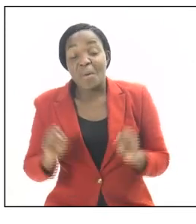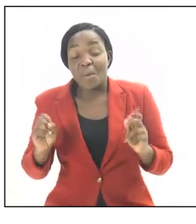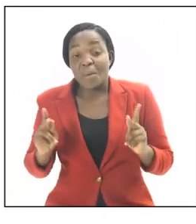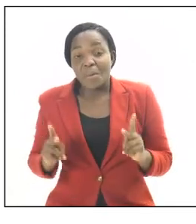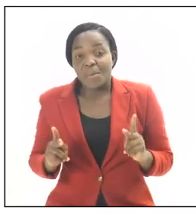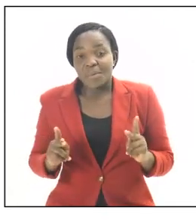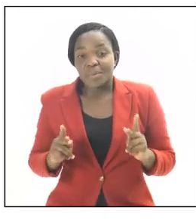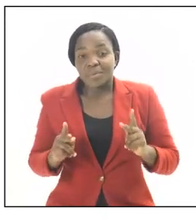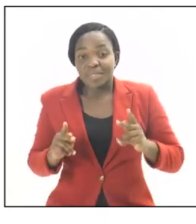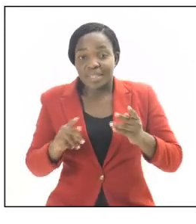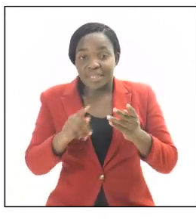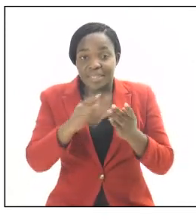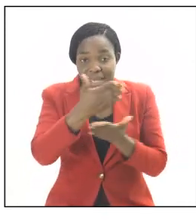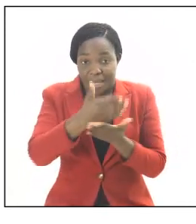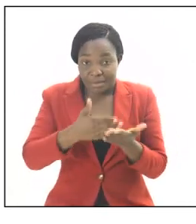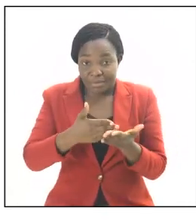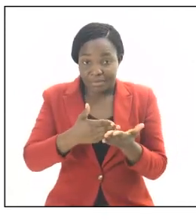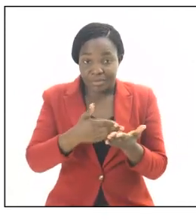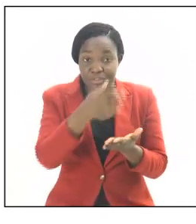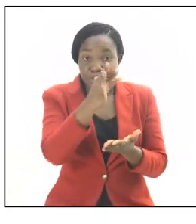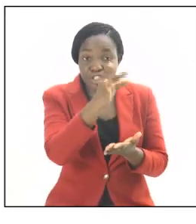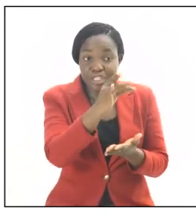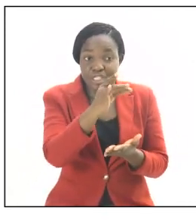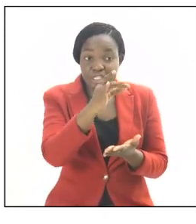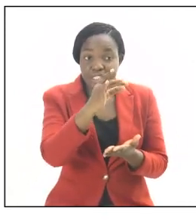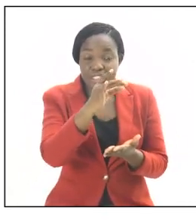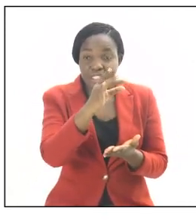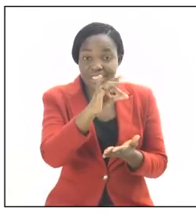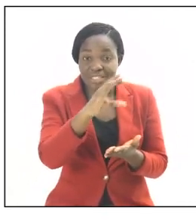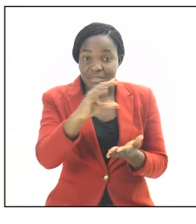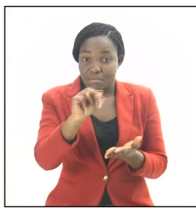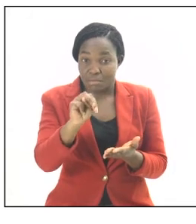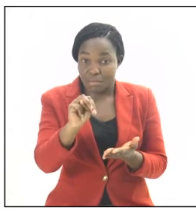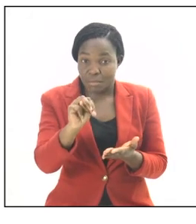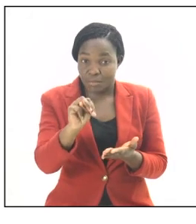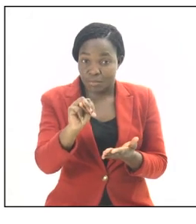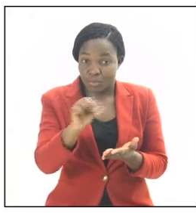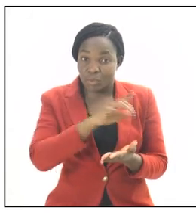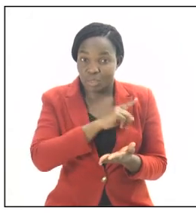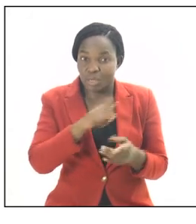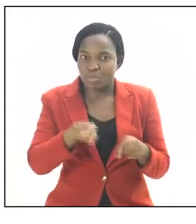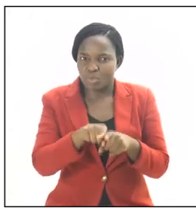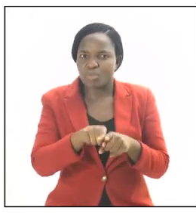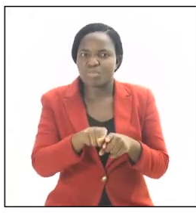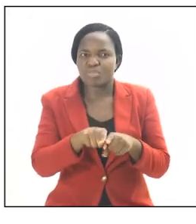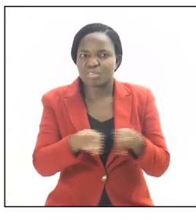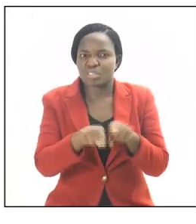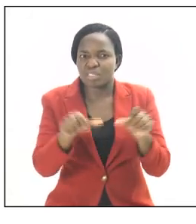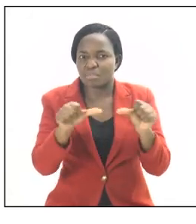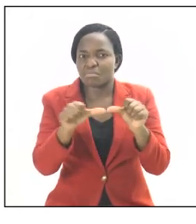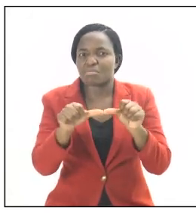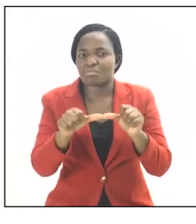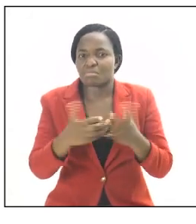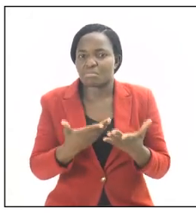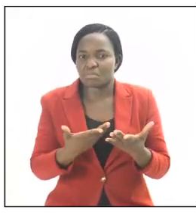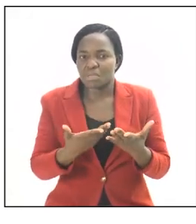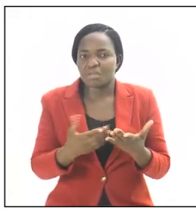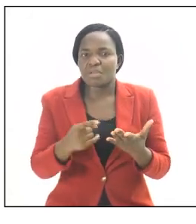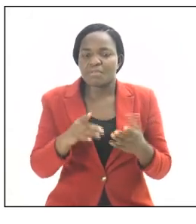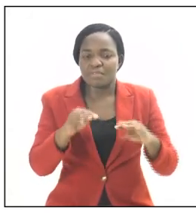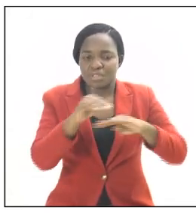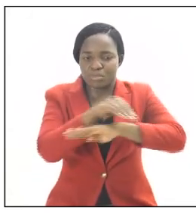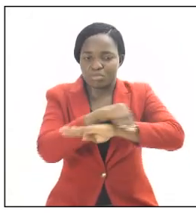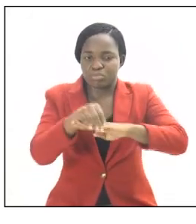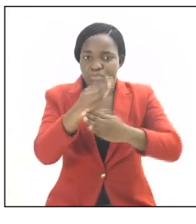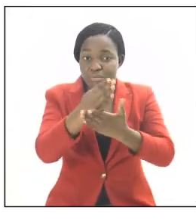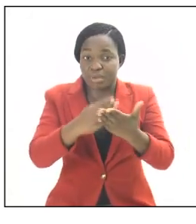diameter of the circles is 8 centimeters each because they are the same size. Now if the diameter is 8